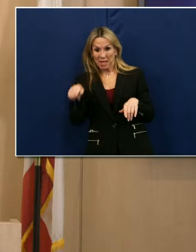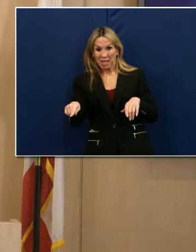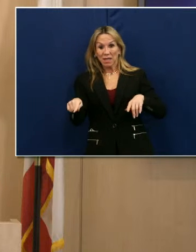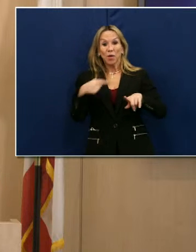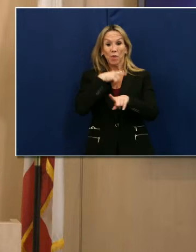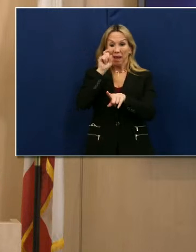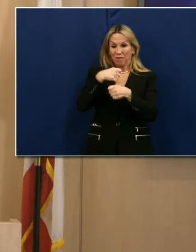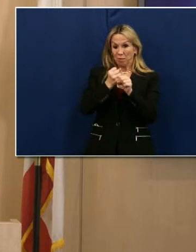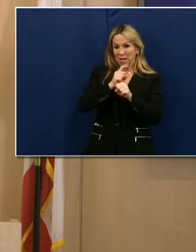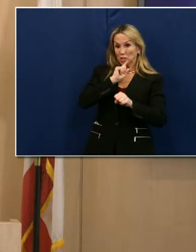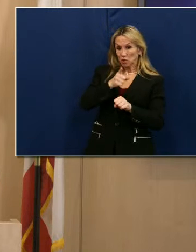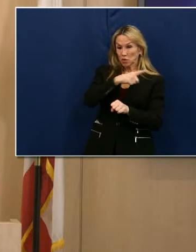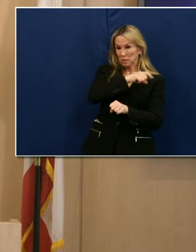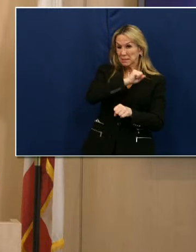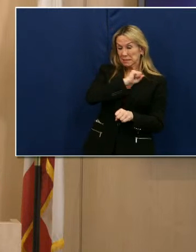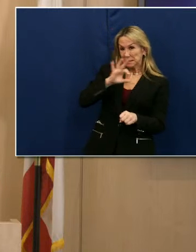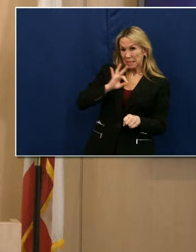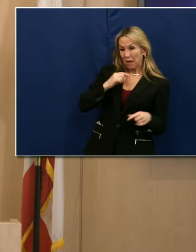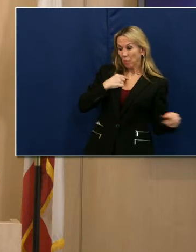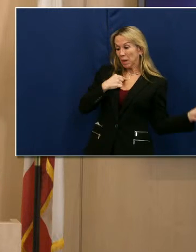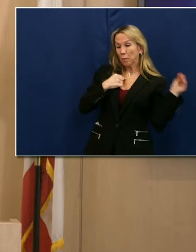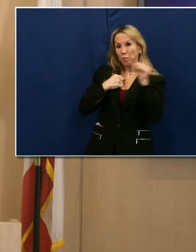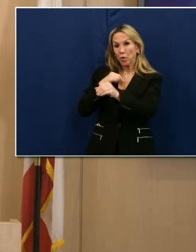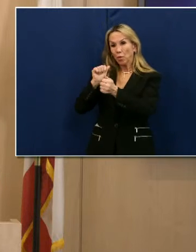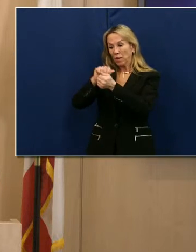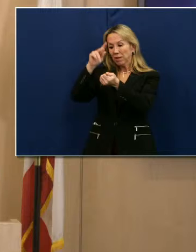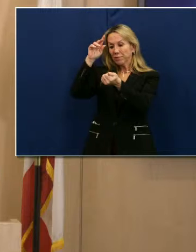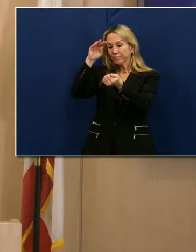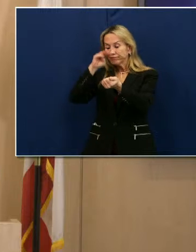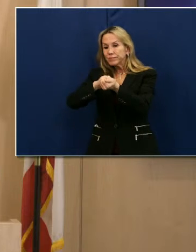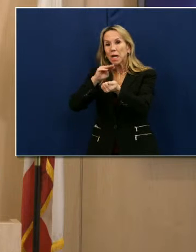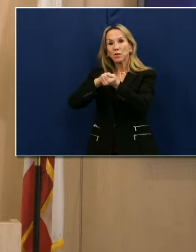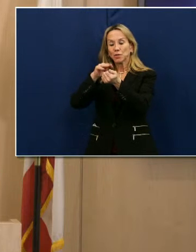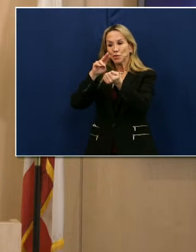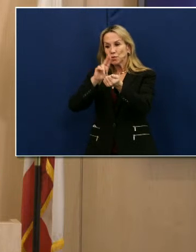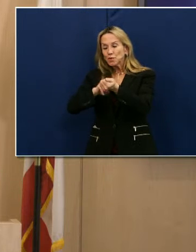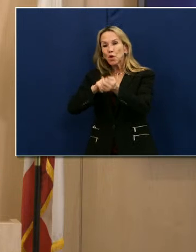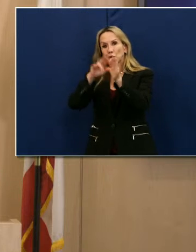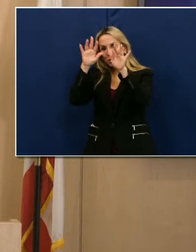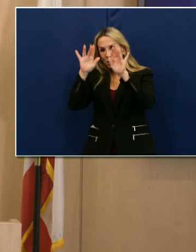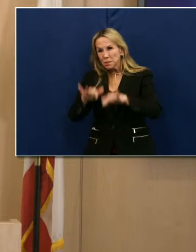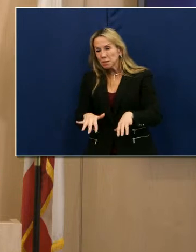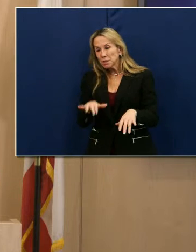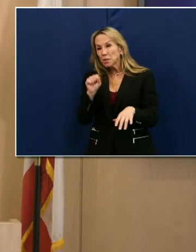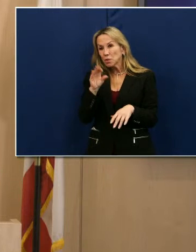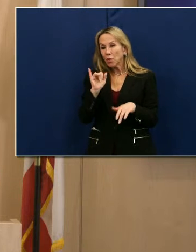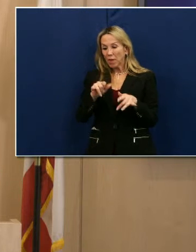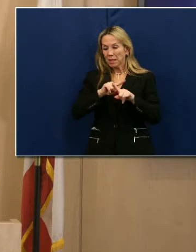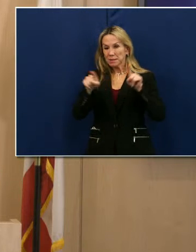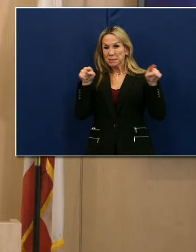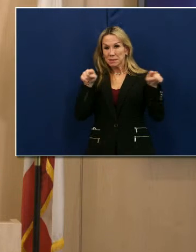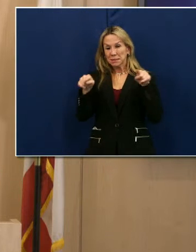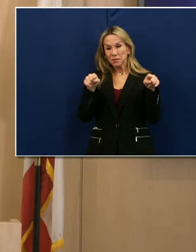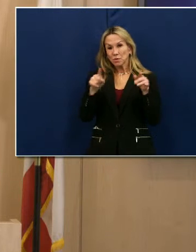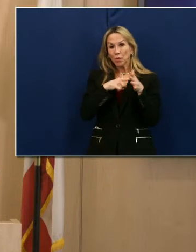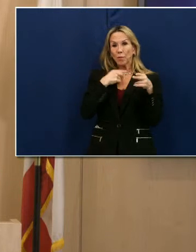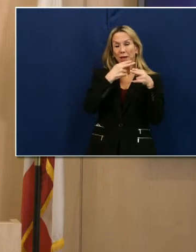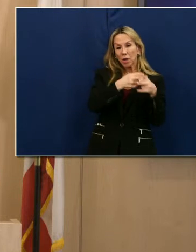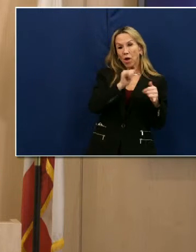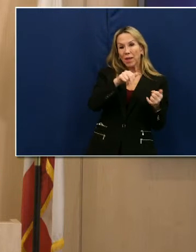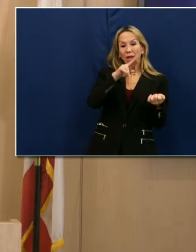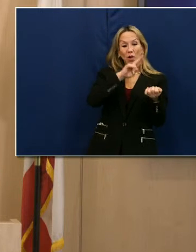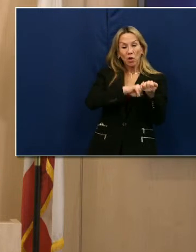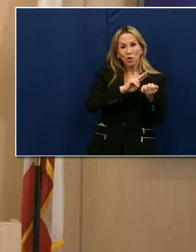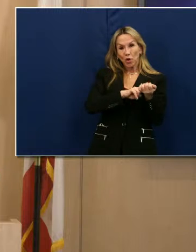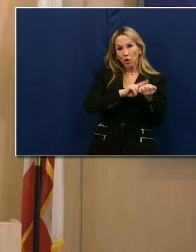with the staff, physicians, hospitalists, nurses, and others. So we're having to stretch now beyond the traditional nurse-staff